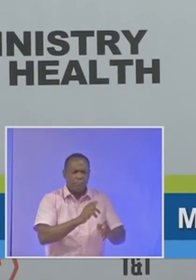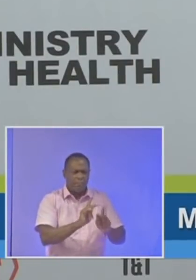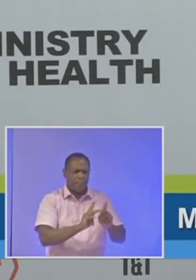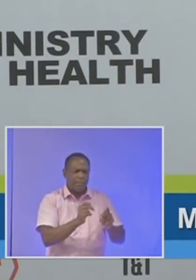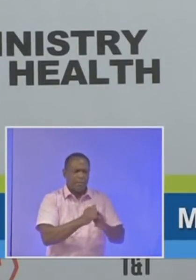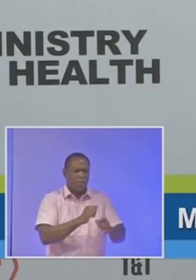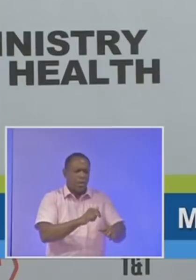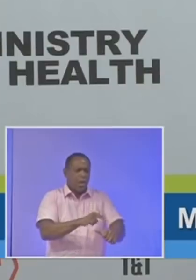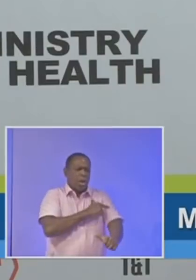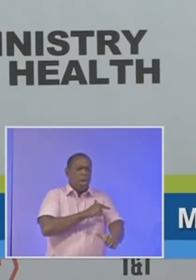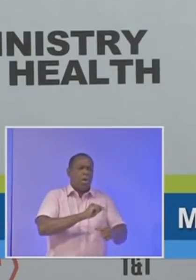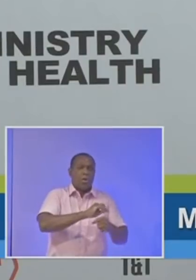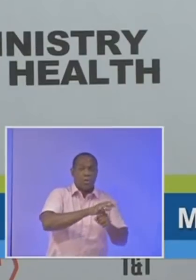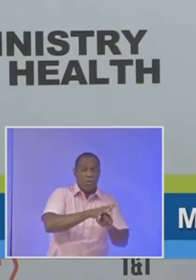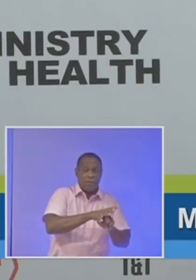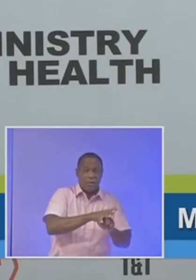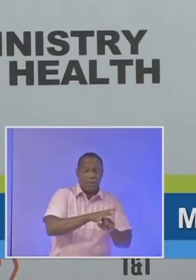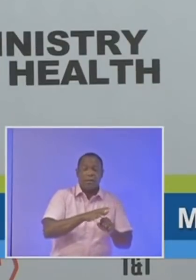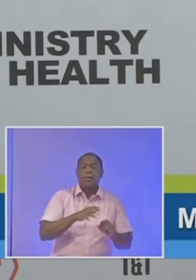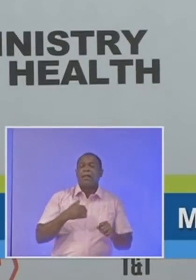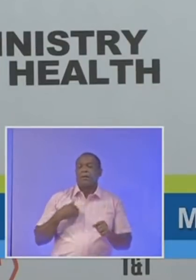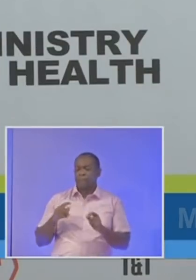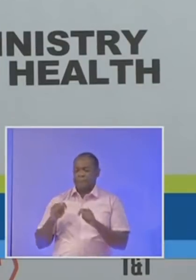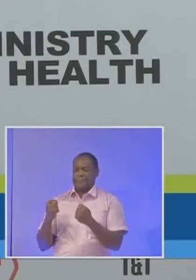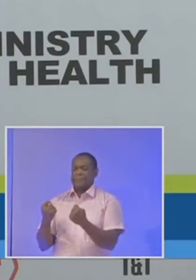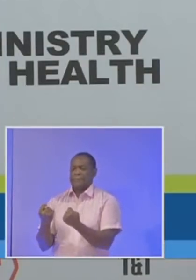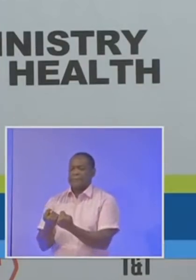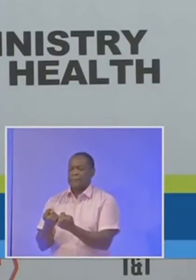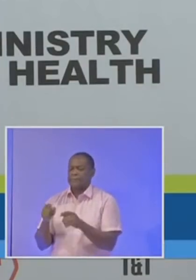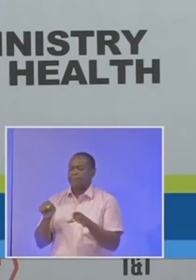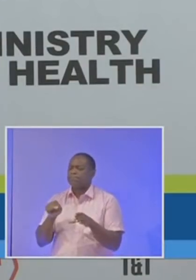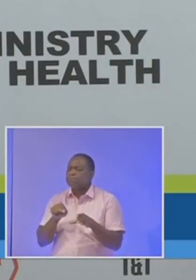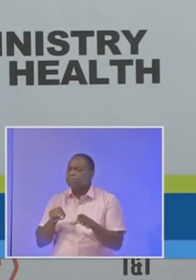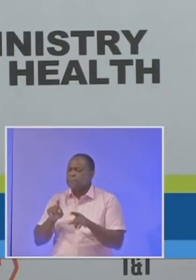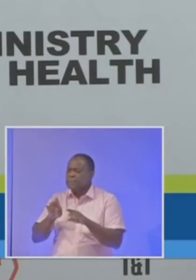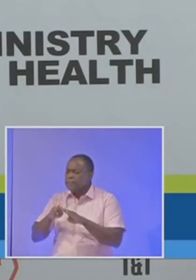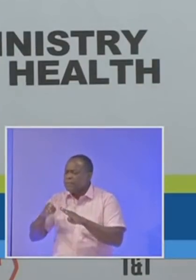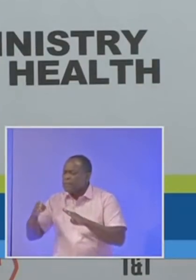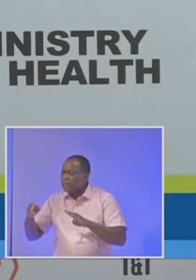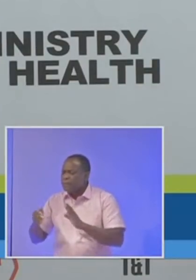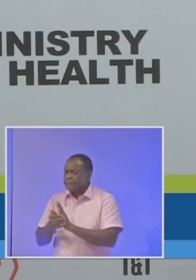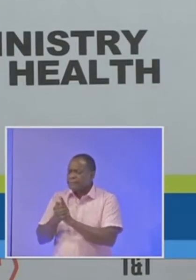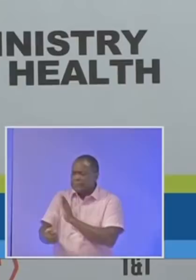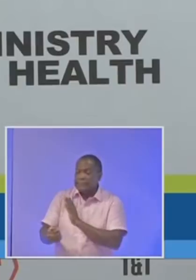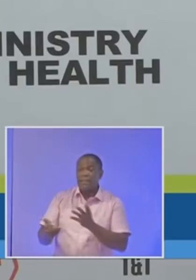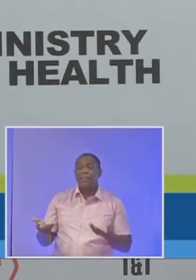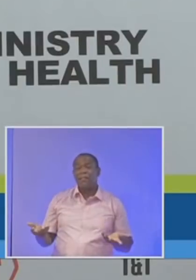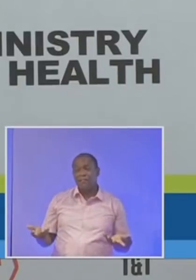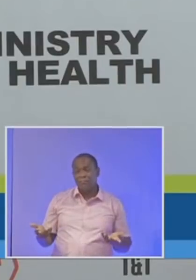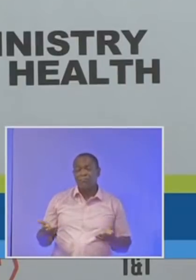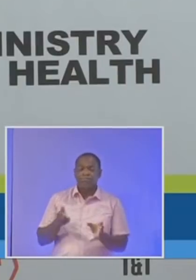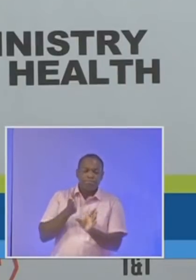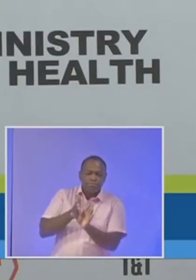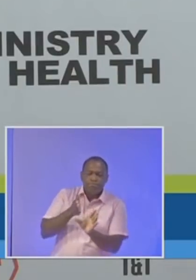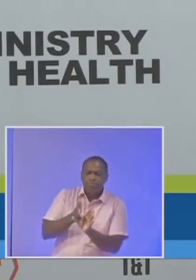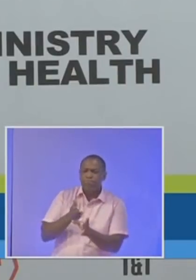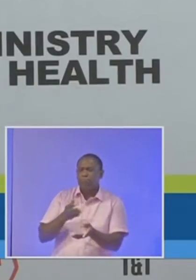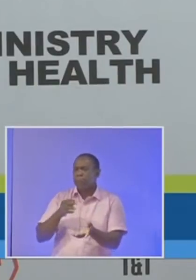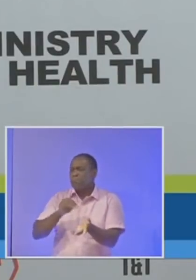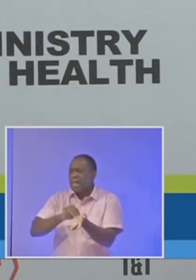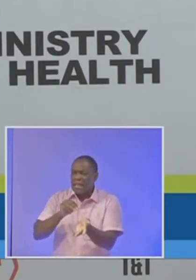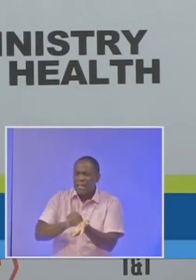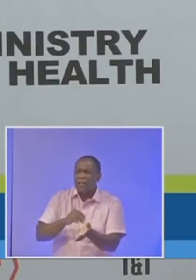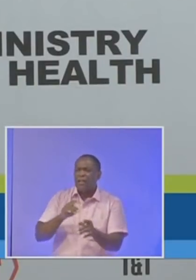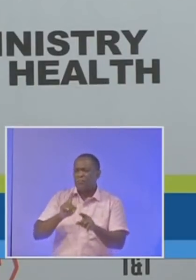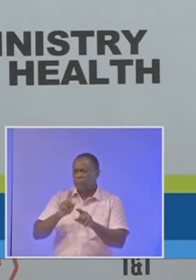care physician, mental health professionals, and other specialist physicians, is needed. At the Arima